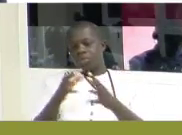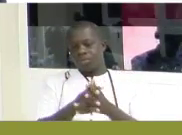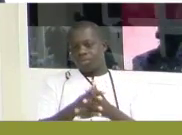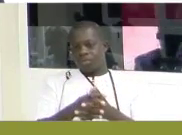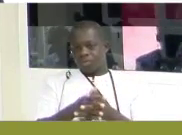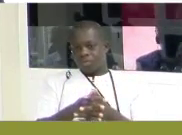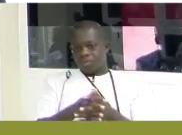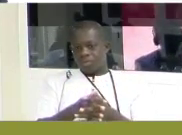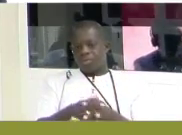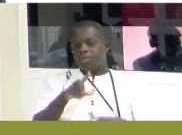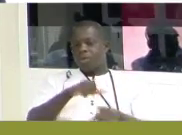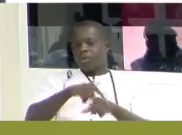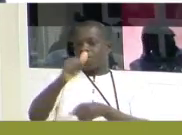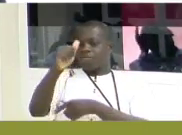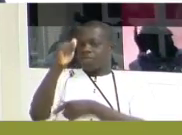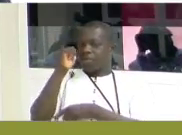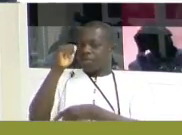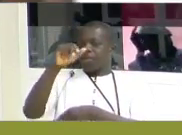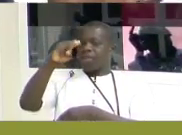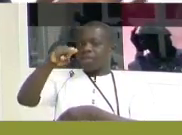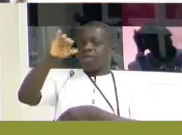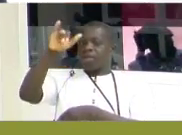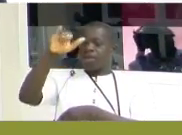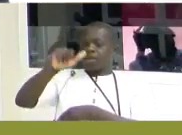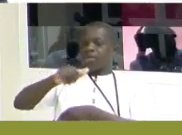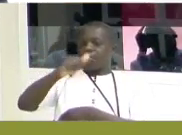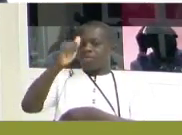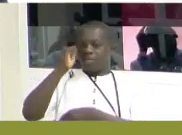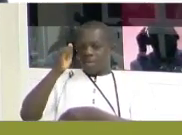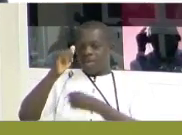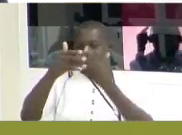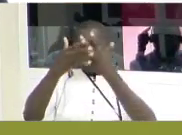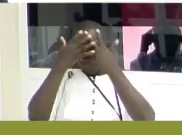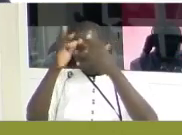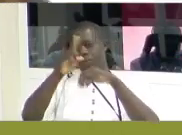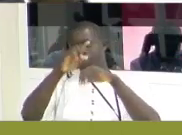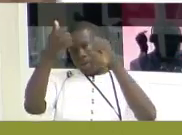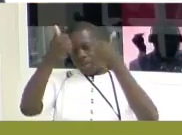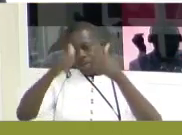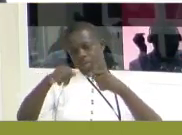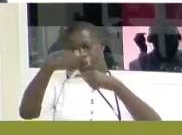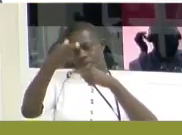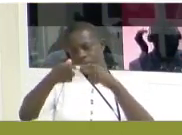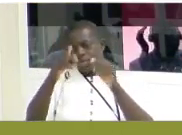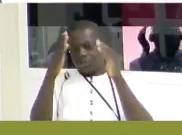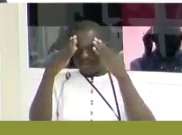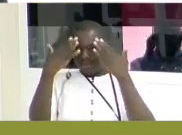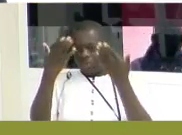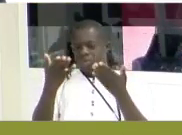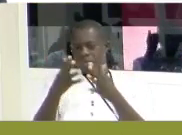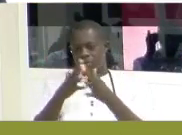NIA, they took me back to the cell. So what happened next, I don't know. What they briefed their superiors.